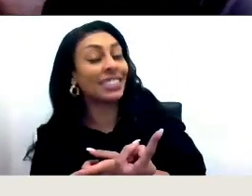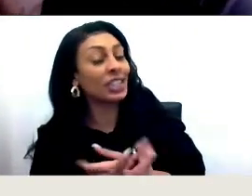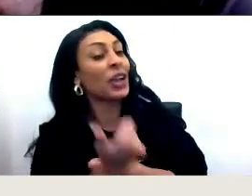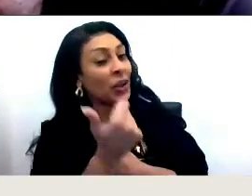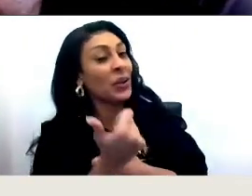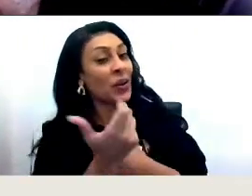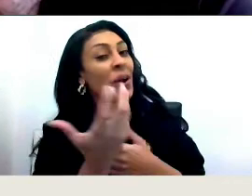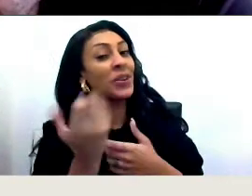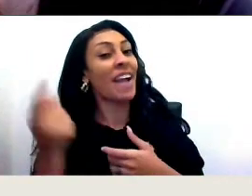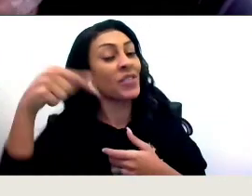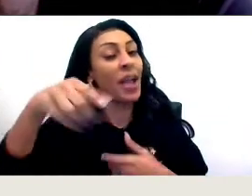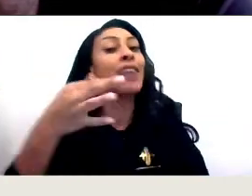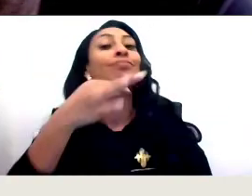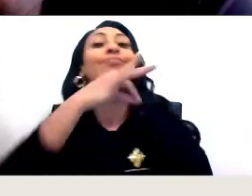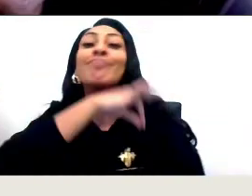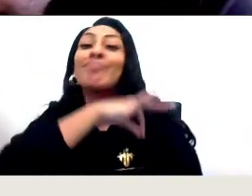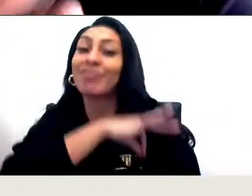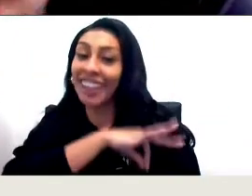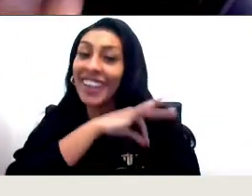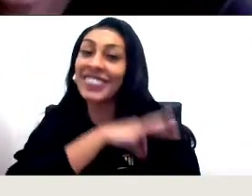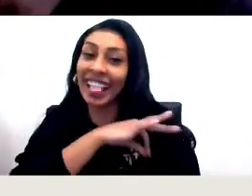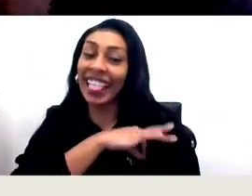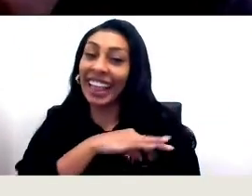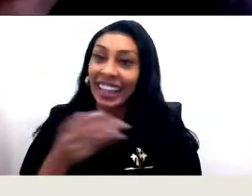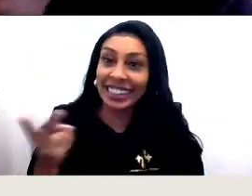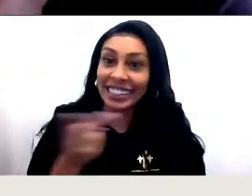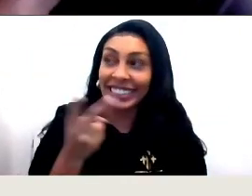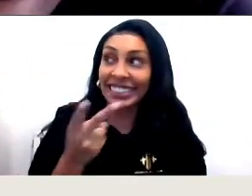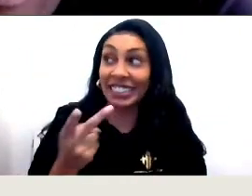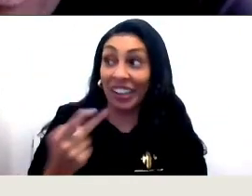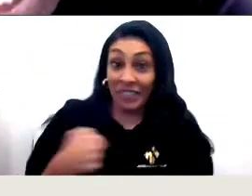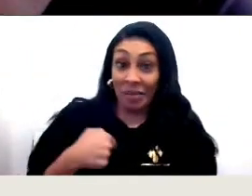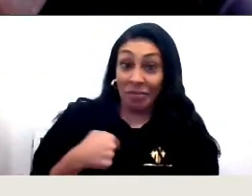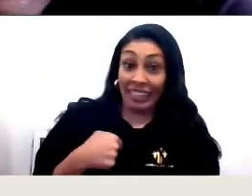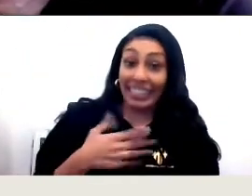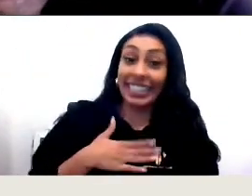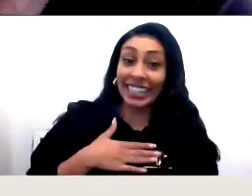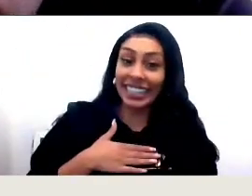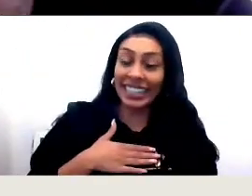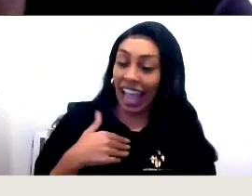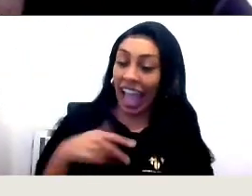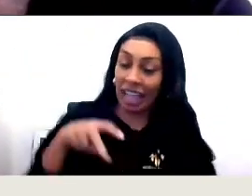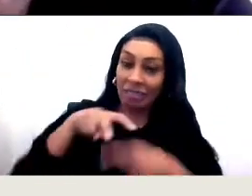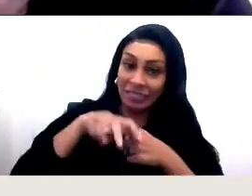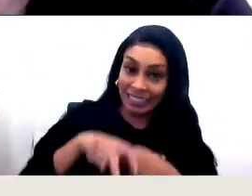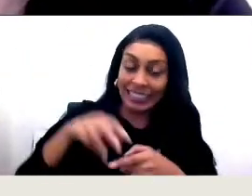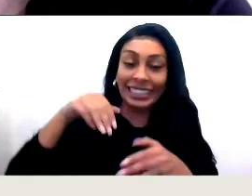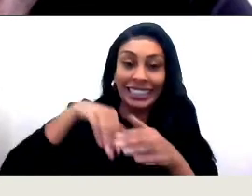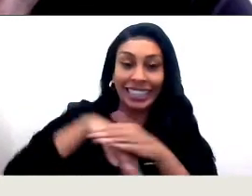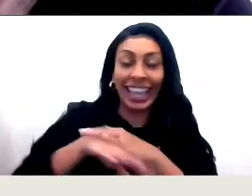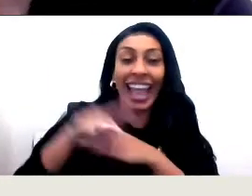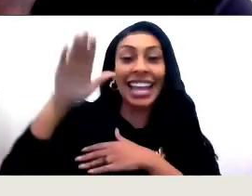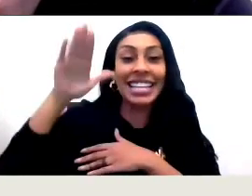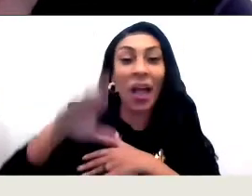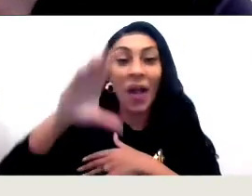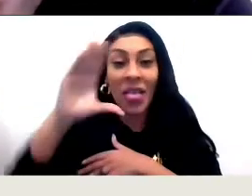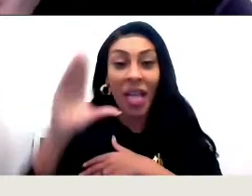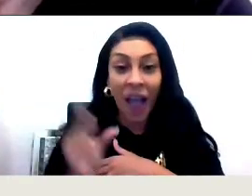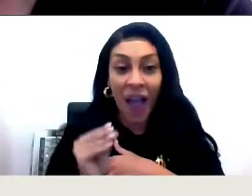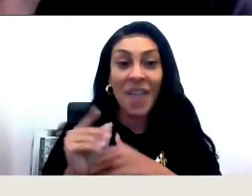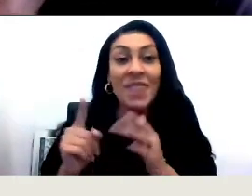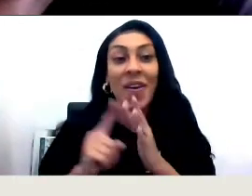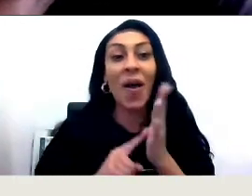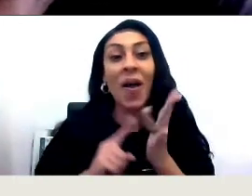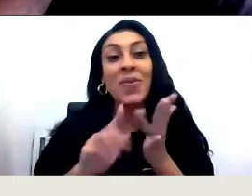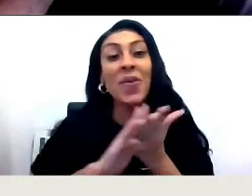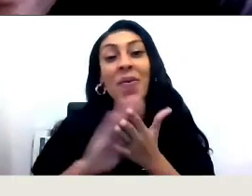here. What a privilege it's been No. for me, particularly for me, that I'm sitting in South Africa, in